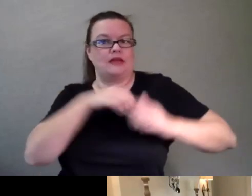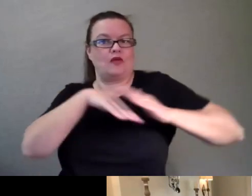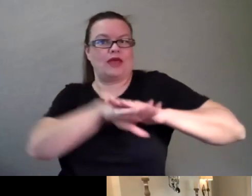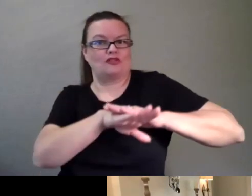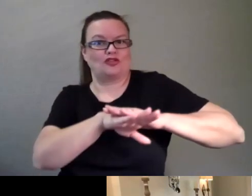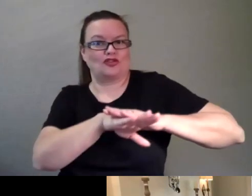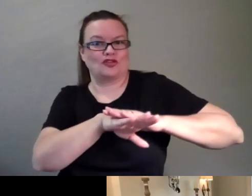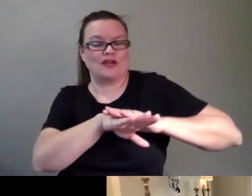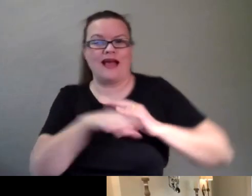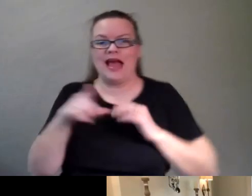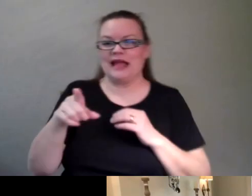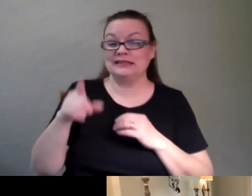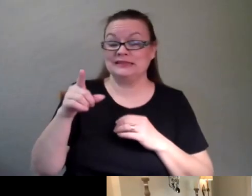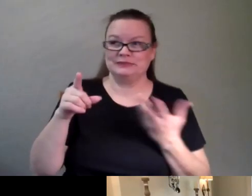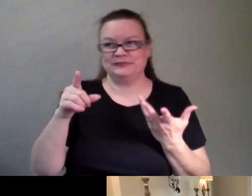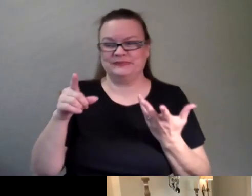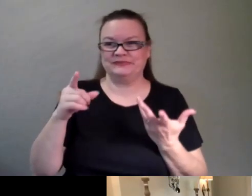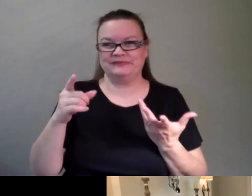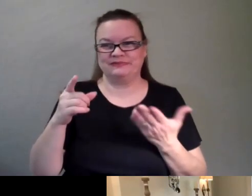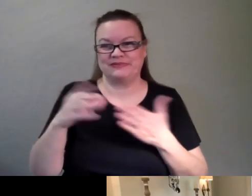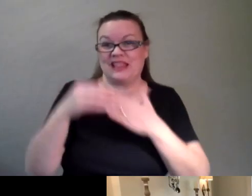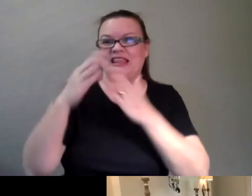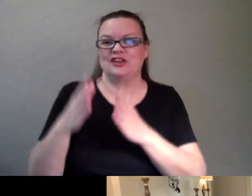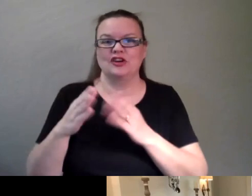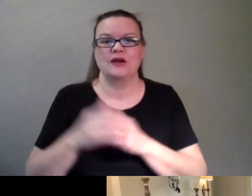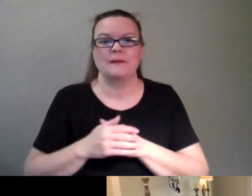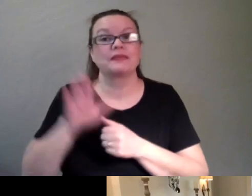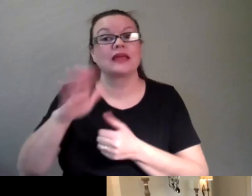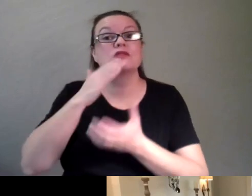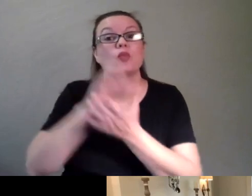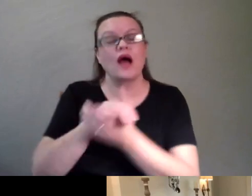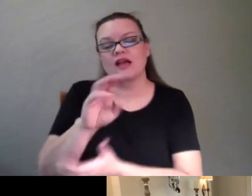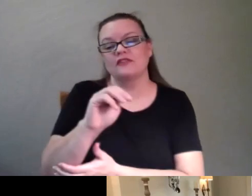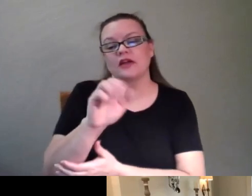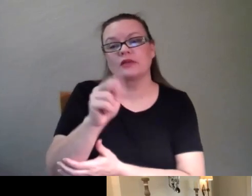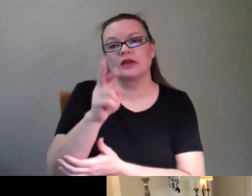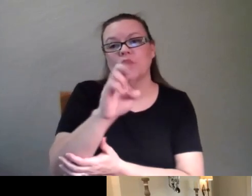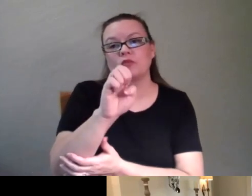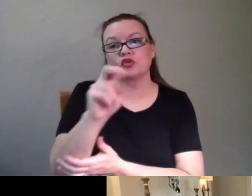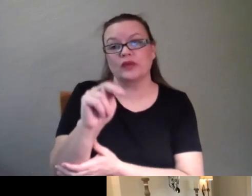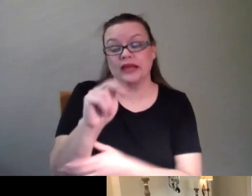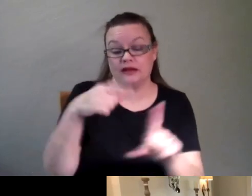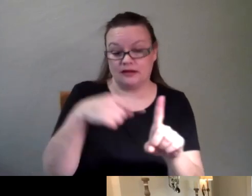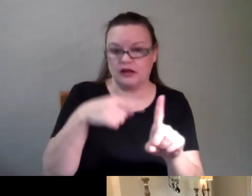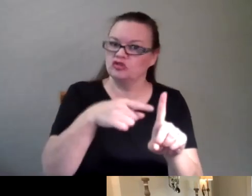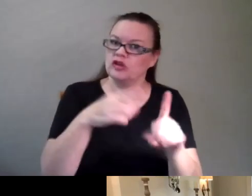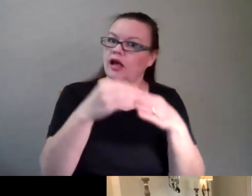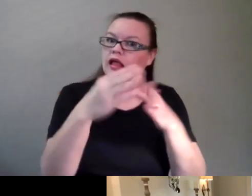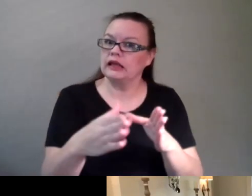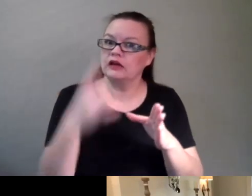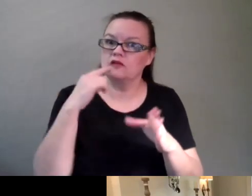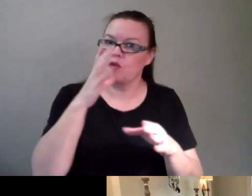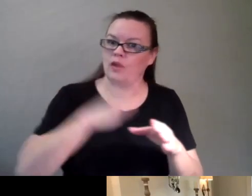renegade in many ways. I also want to acknowledge his wife, Maureen, who for many of us who grew up in Montana, she was a leader for us